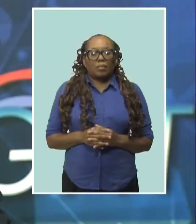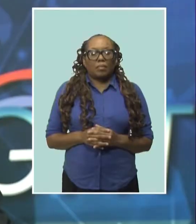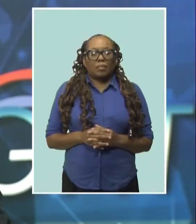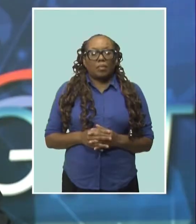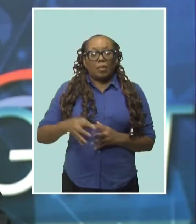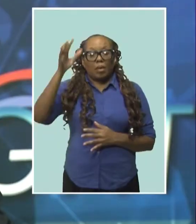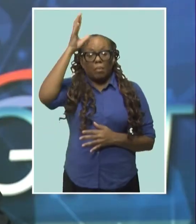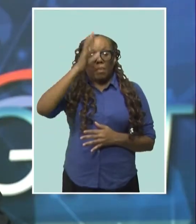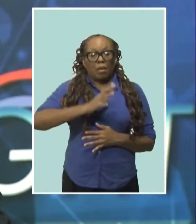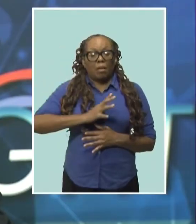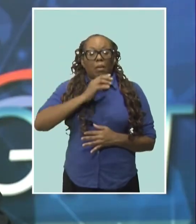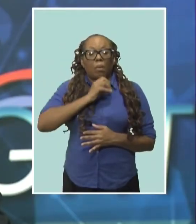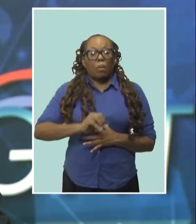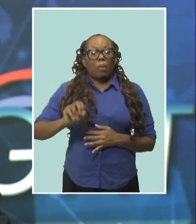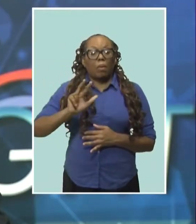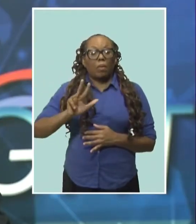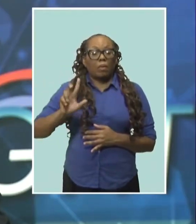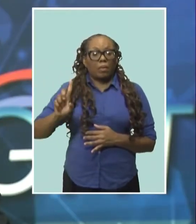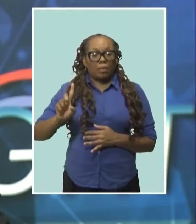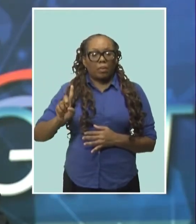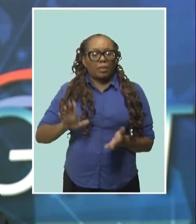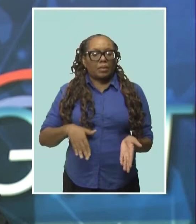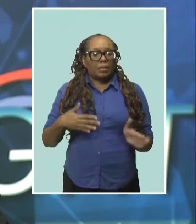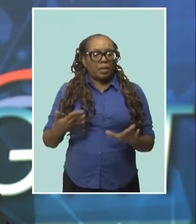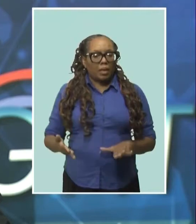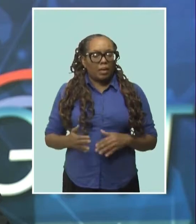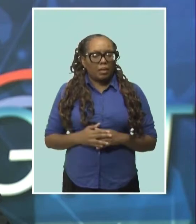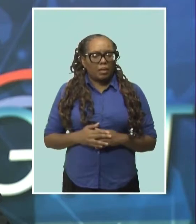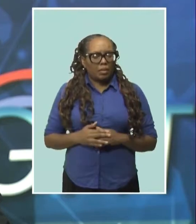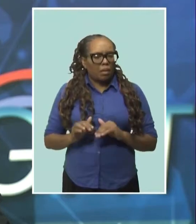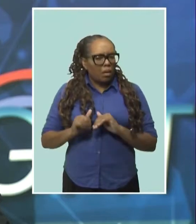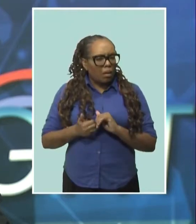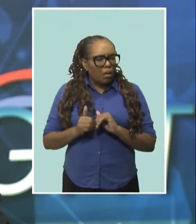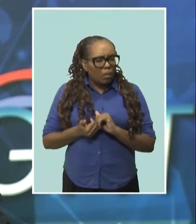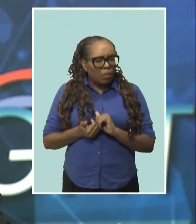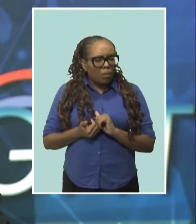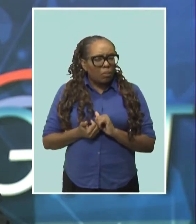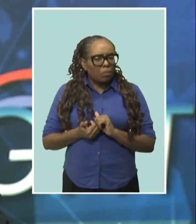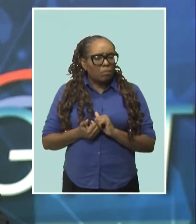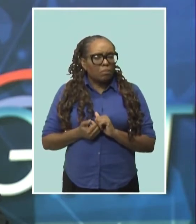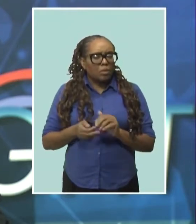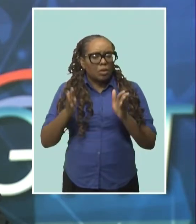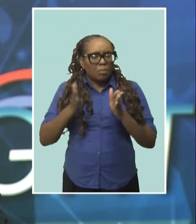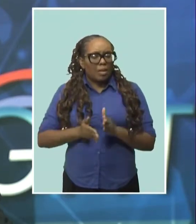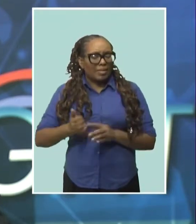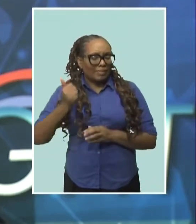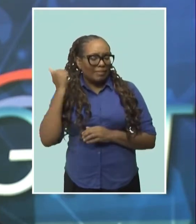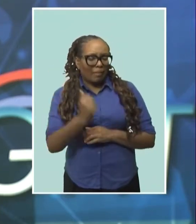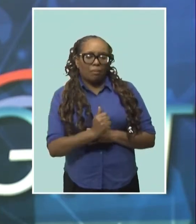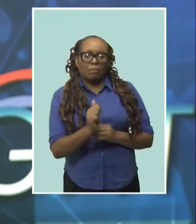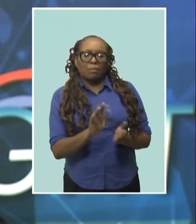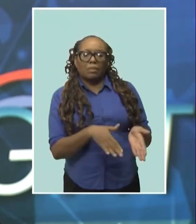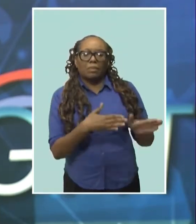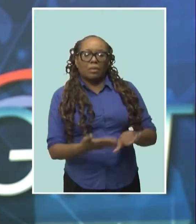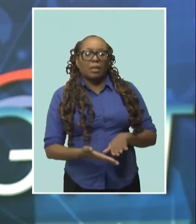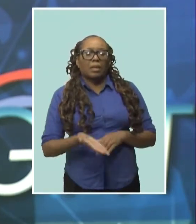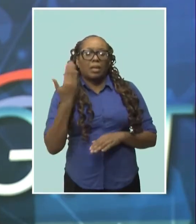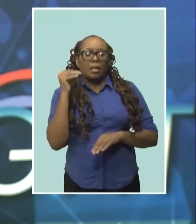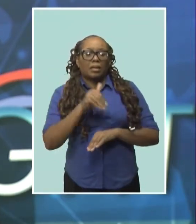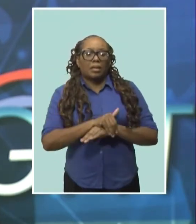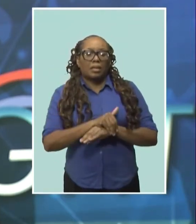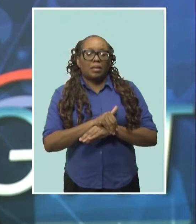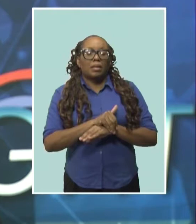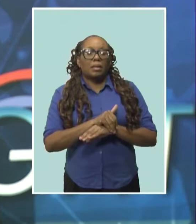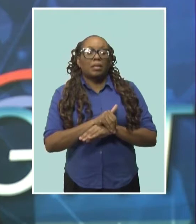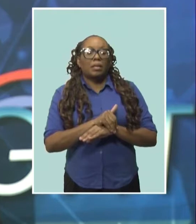A 31-year-old man is dead following a stabbing last night along Golf Club Main Road at Rendezvous, Christchurch.